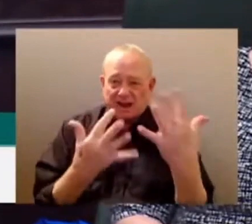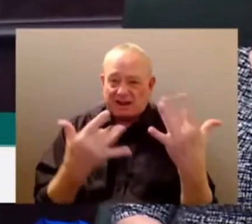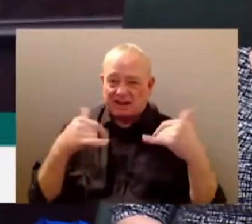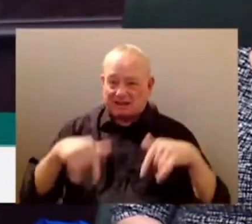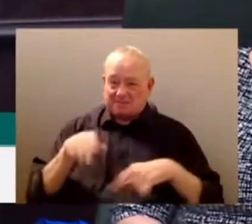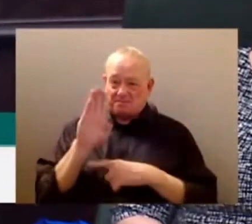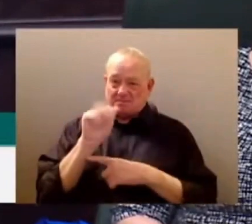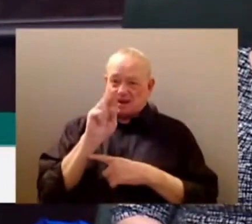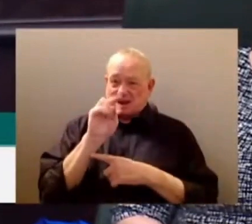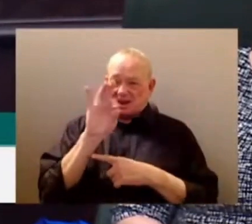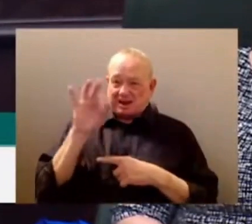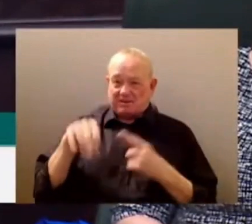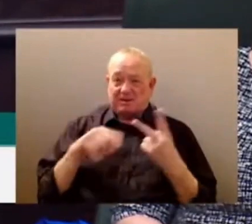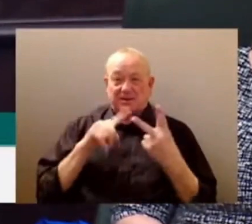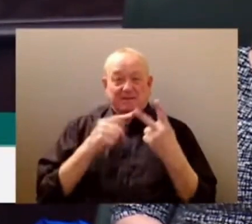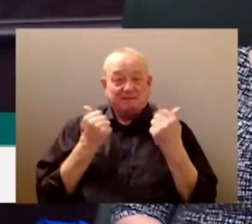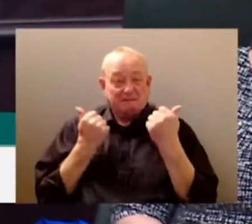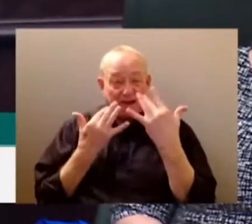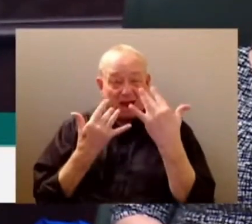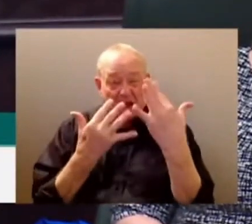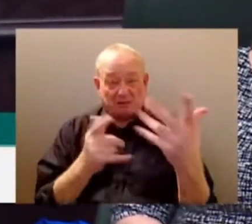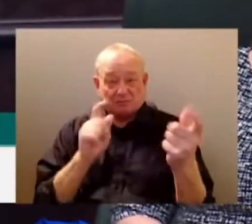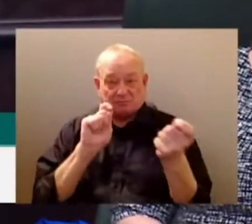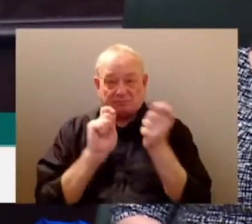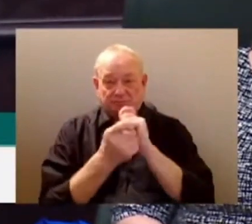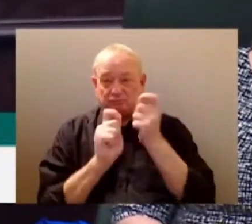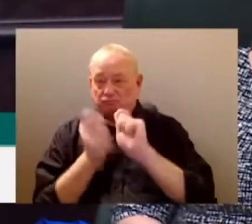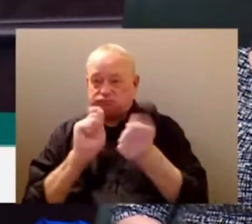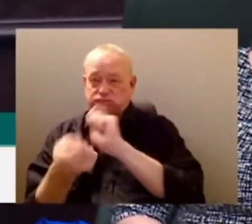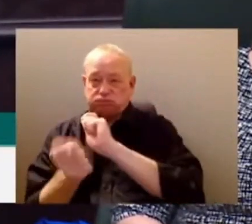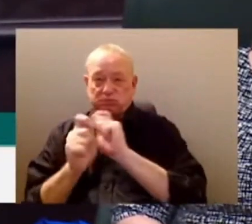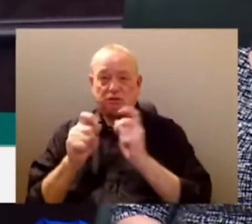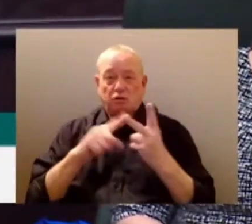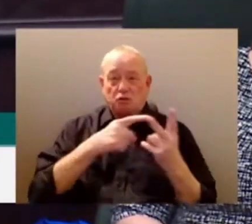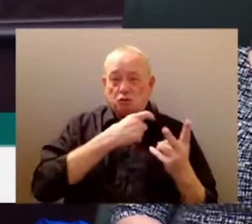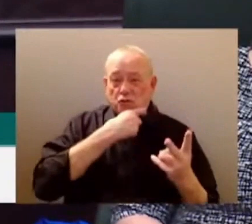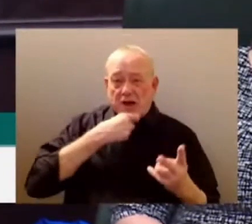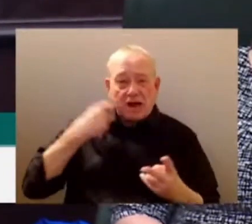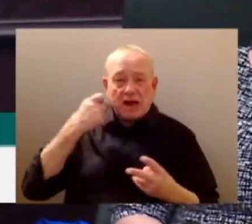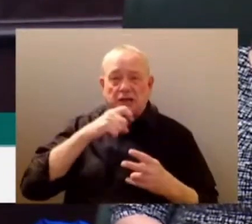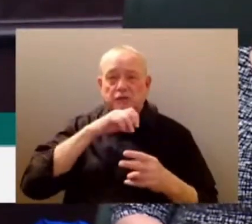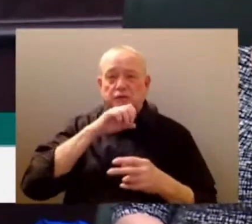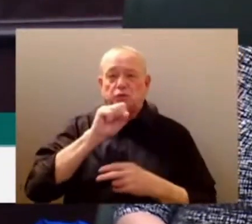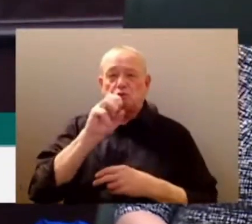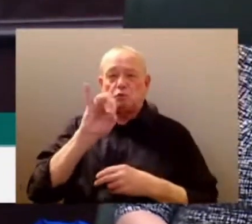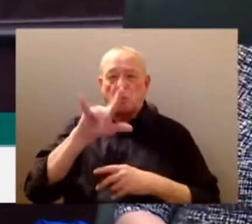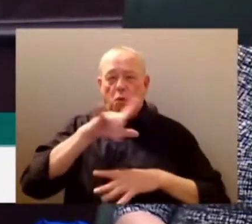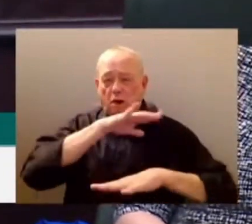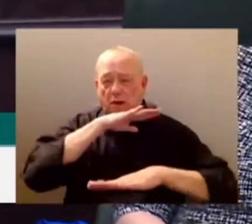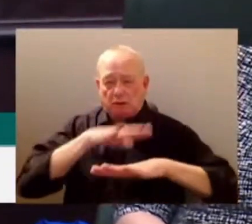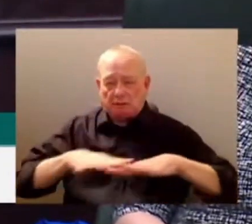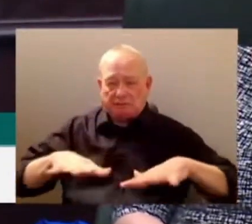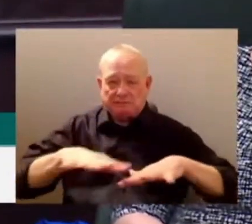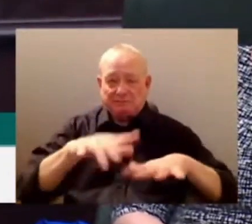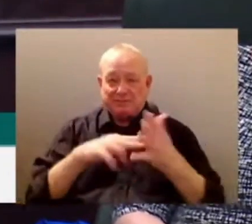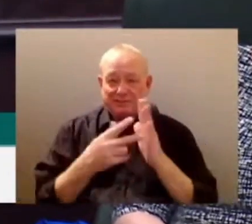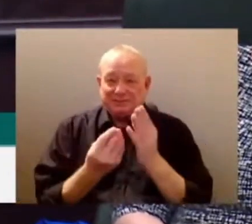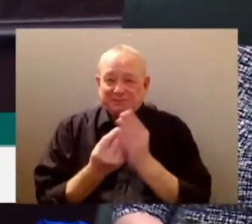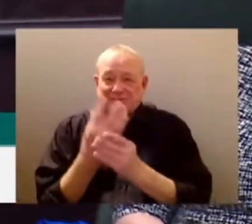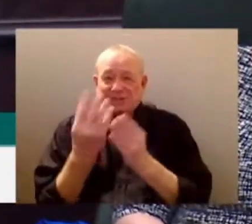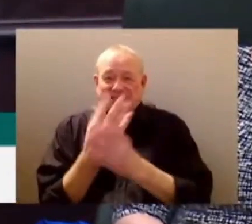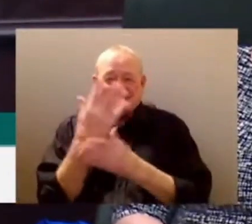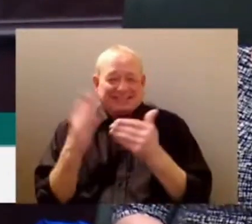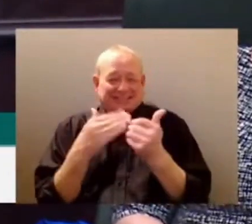Alberta. Fact, a drier soil throughout the year leads to increased fire risk in the spring, summer, and fall. It's not a